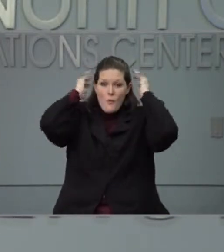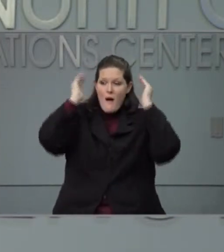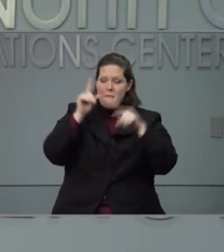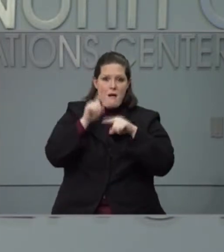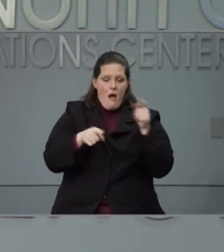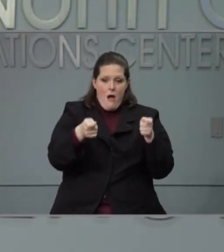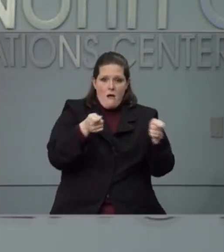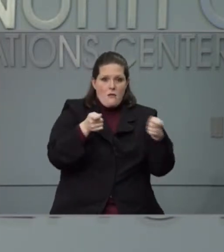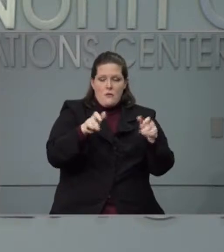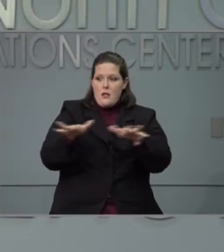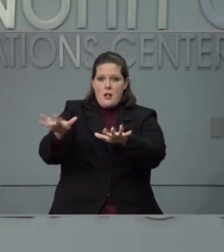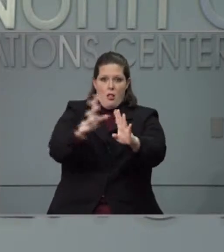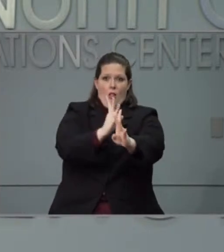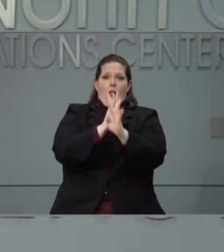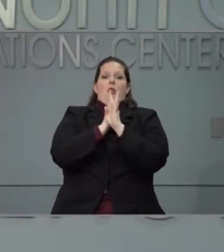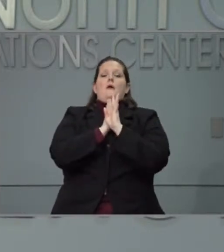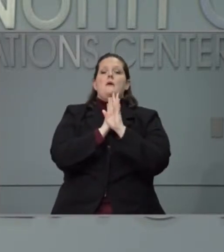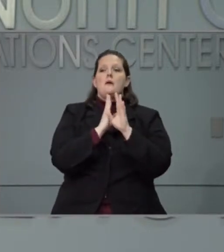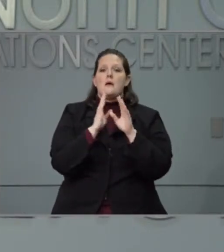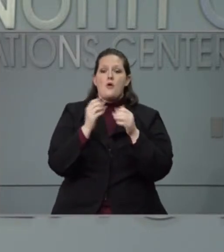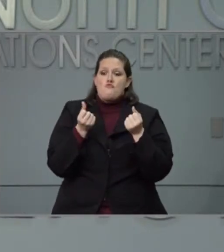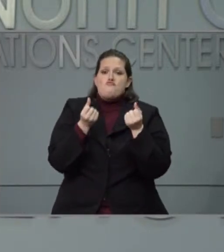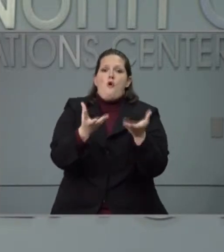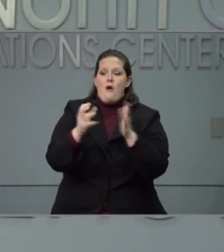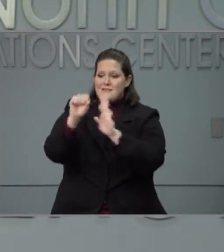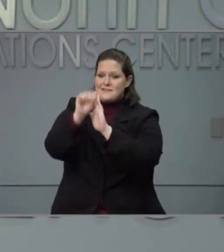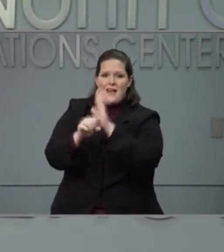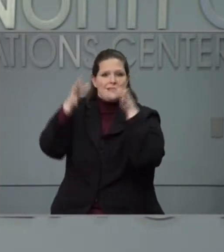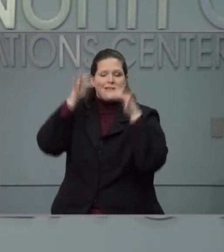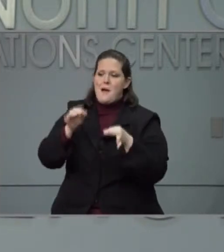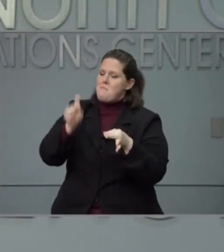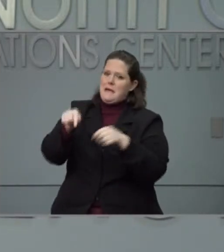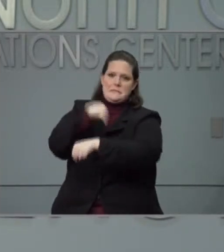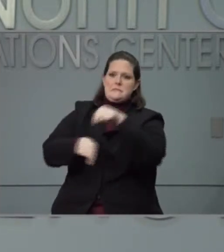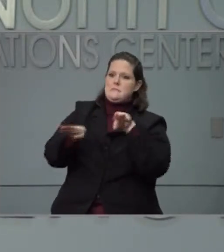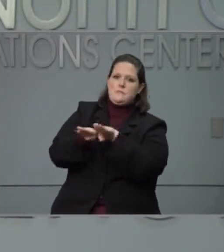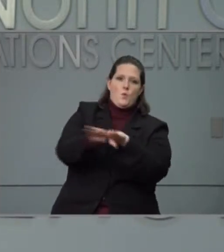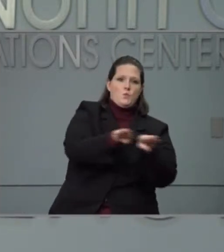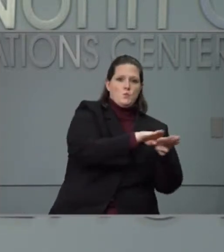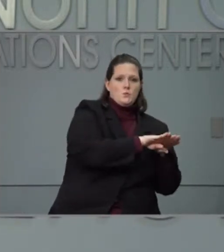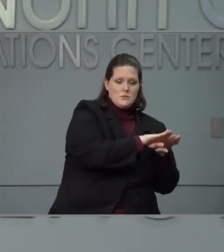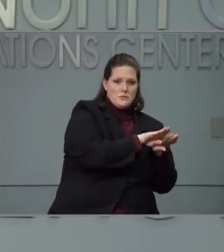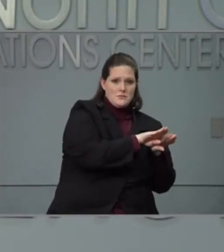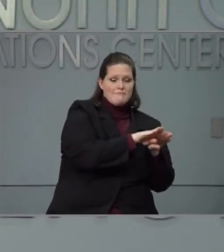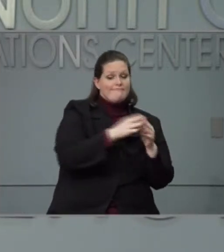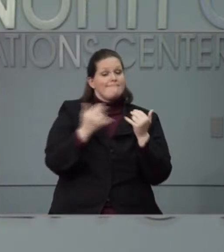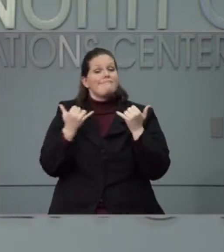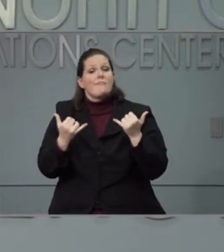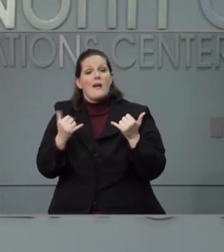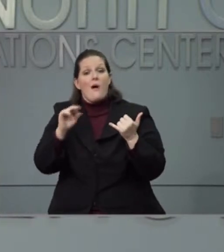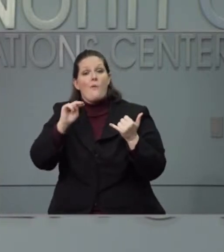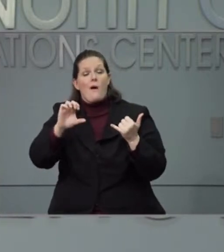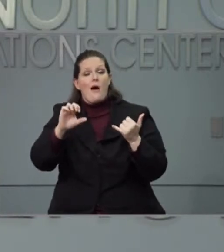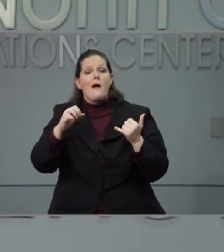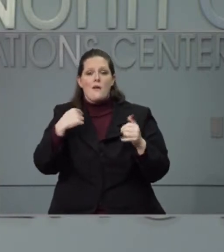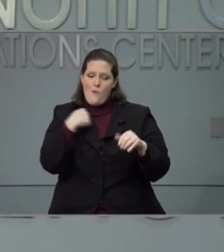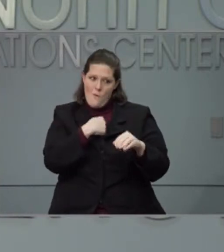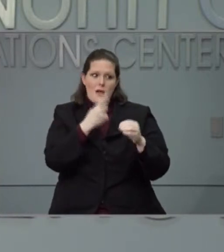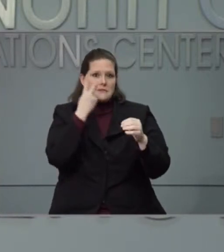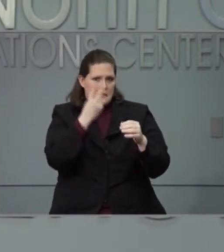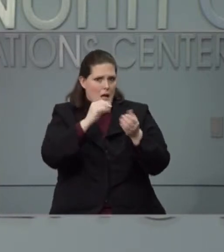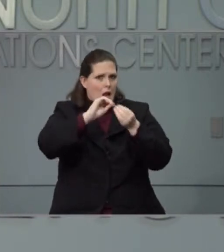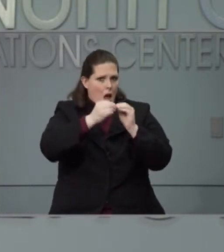forcing states to go backward with their COVID-19 restrictions. Right now, North Carolina's metrics are